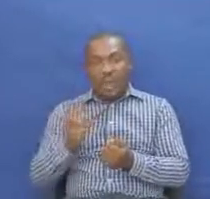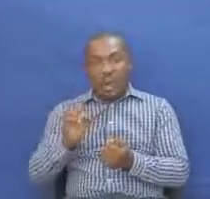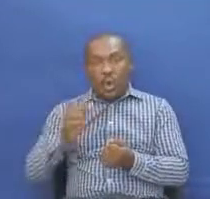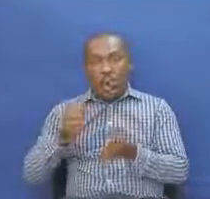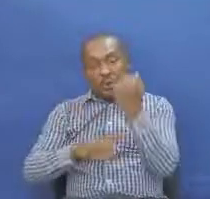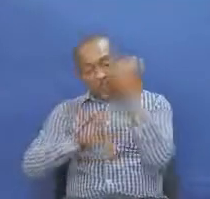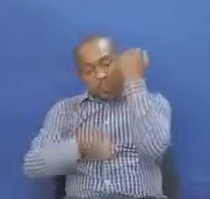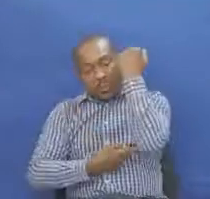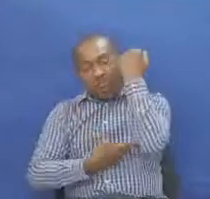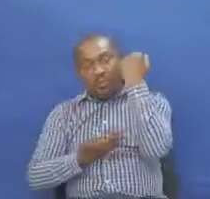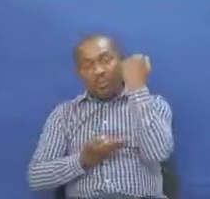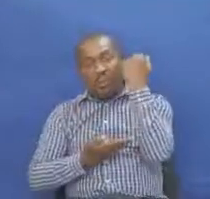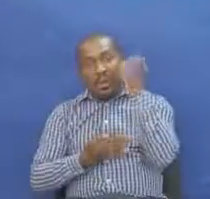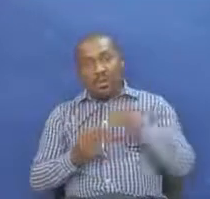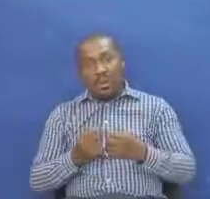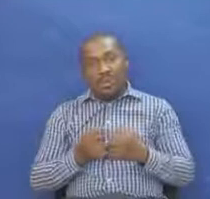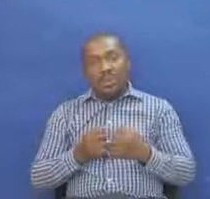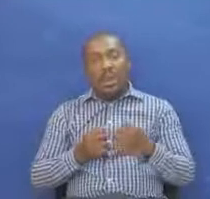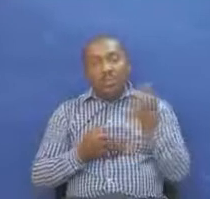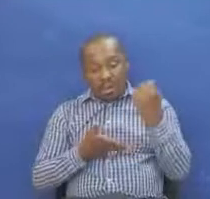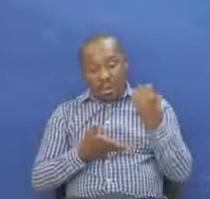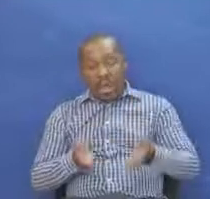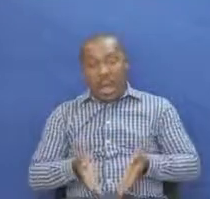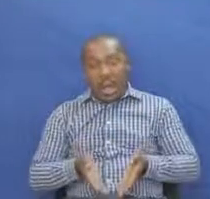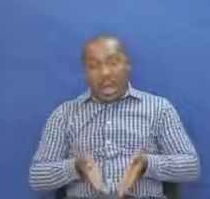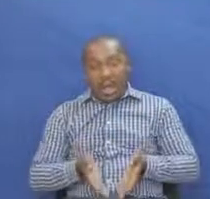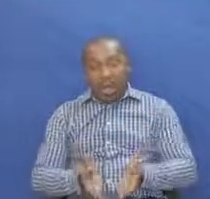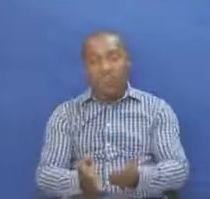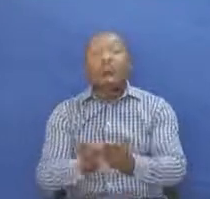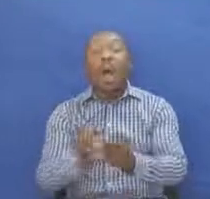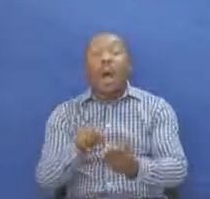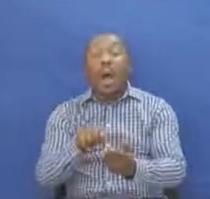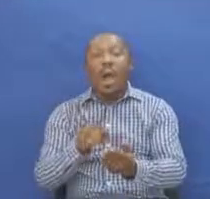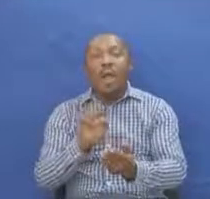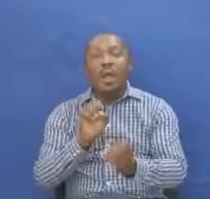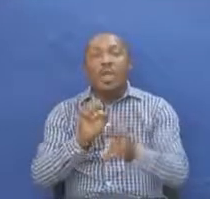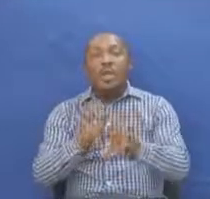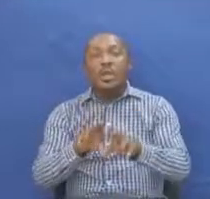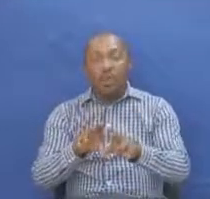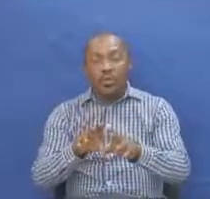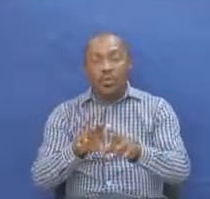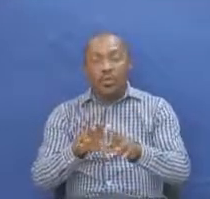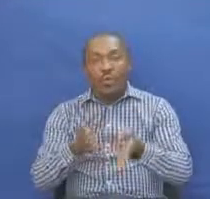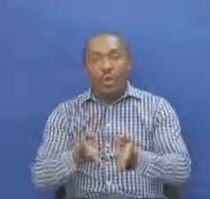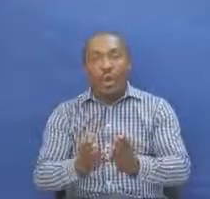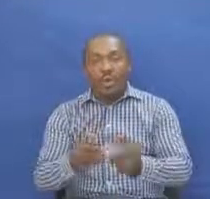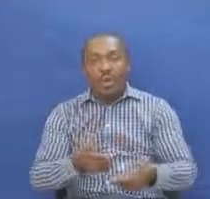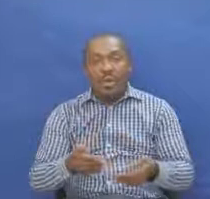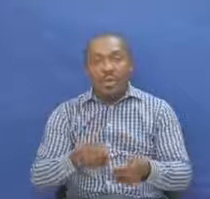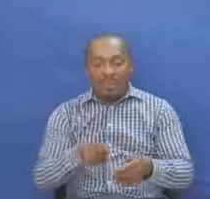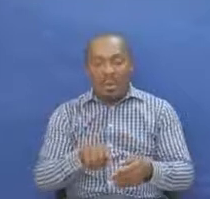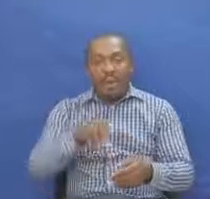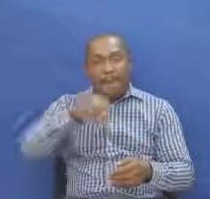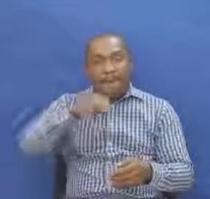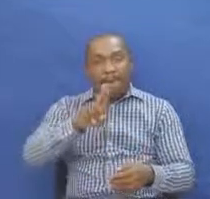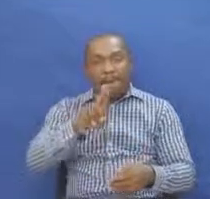a newborn baby, which is a multicellular. So a life started as a single cell, for example in a human zygote.